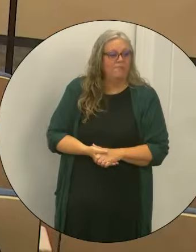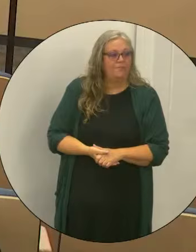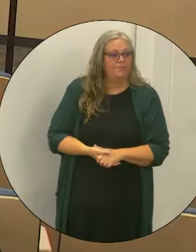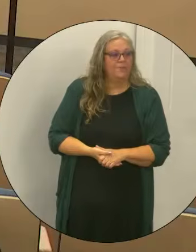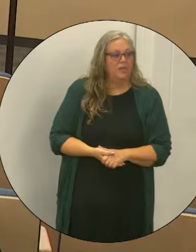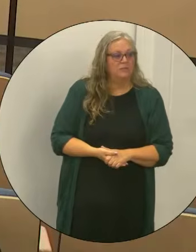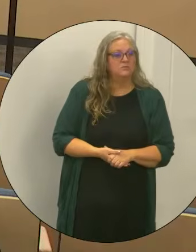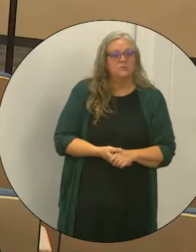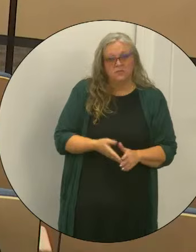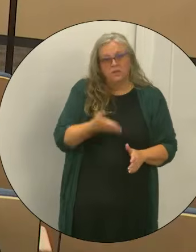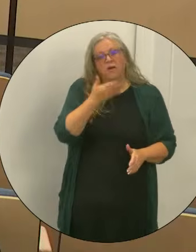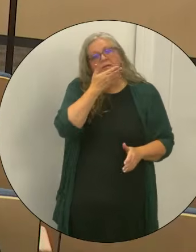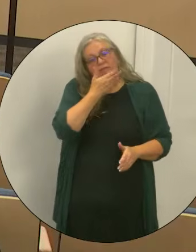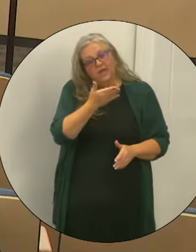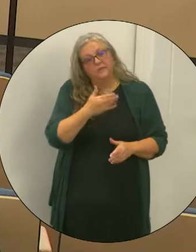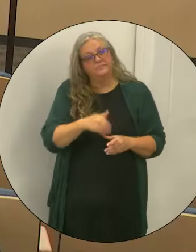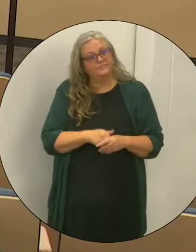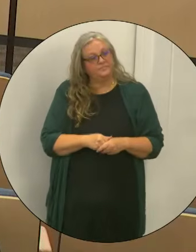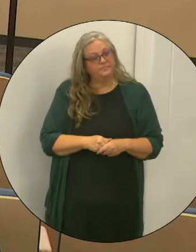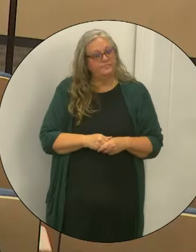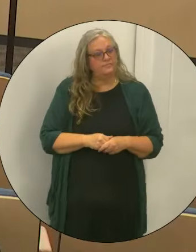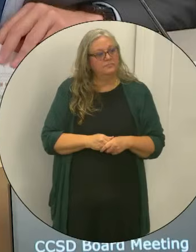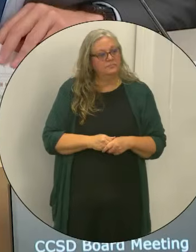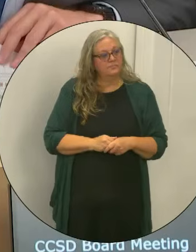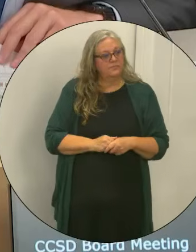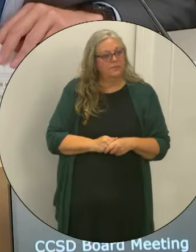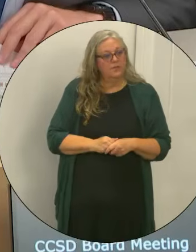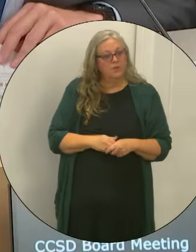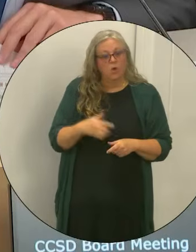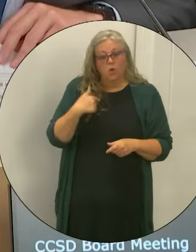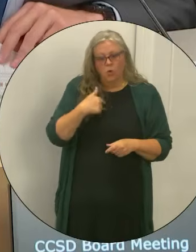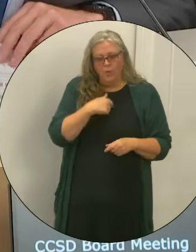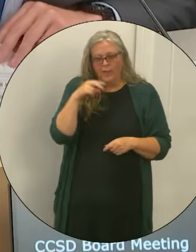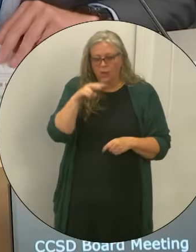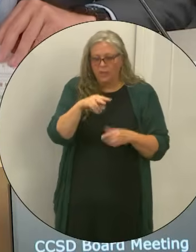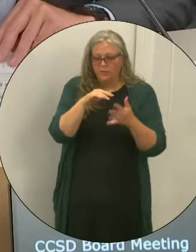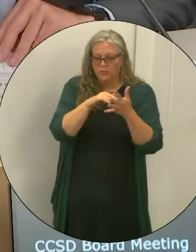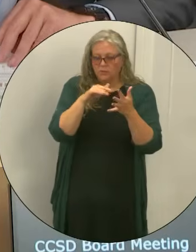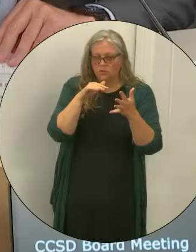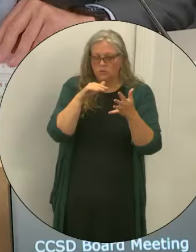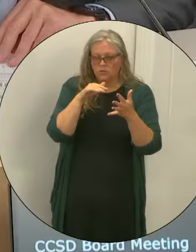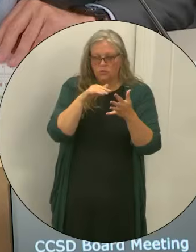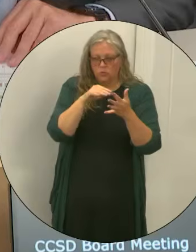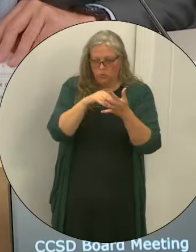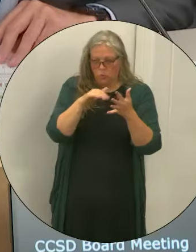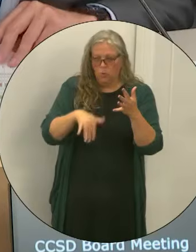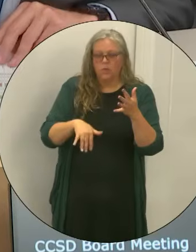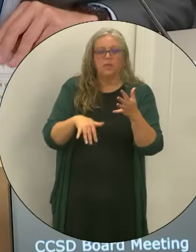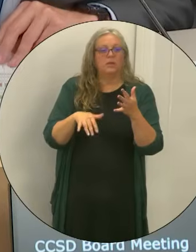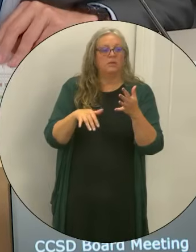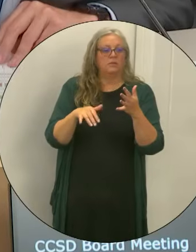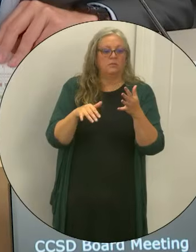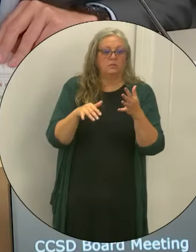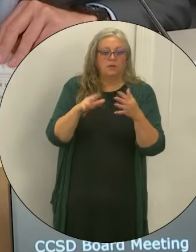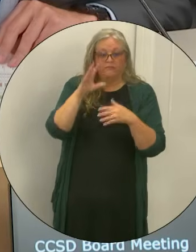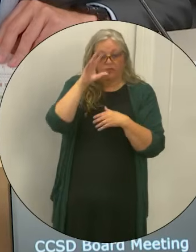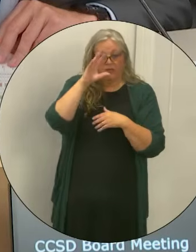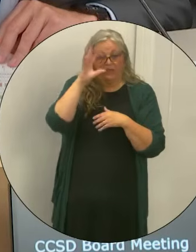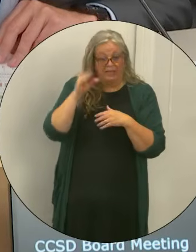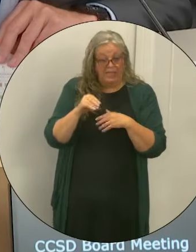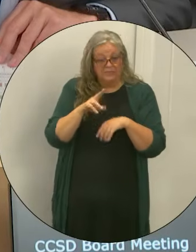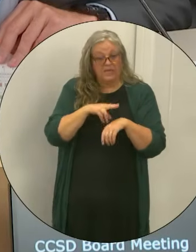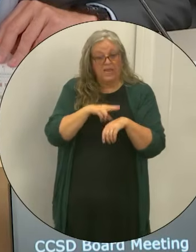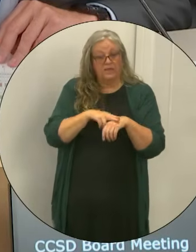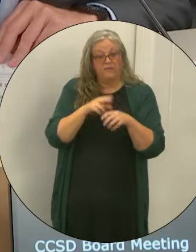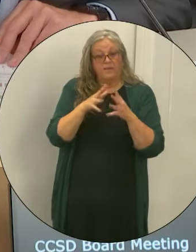Thank you again for the question. So again, when we look at the student population of our American Indian Alaska Native students, that